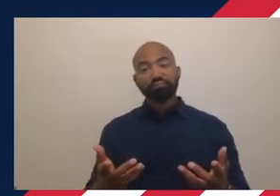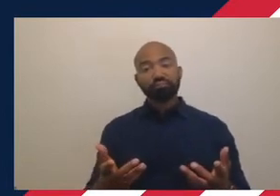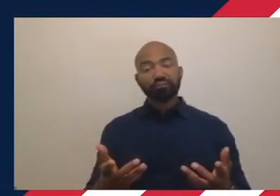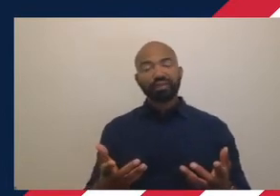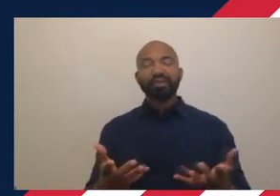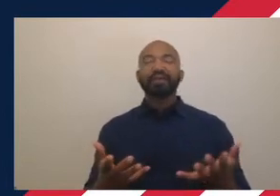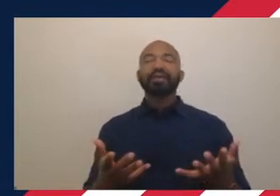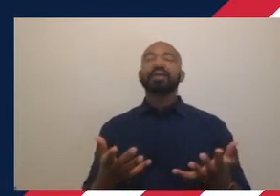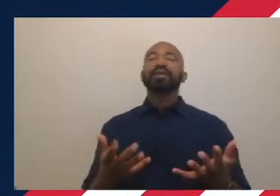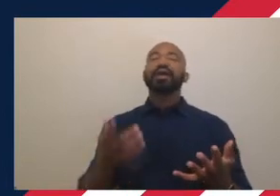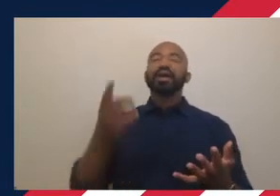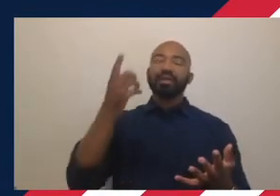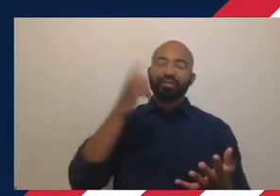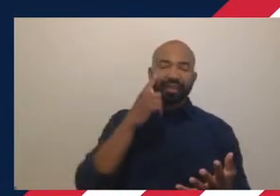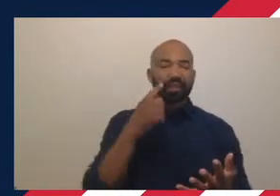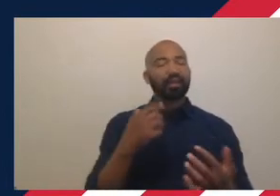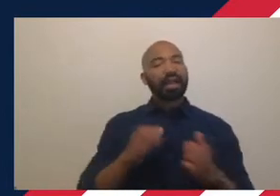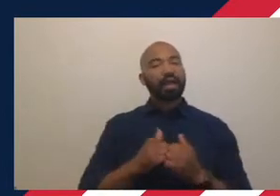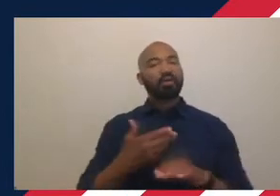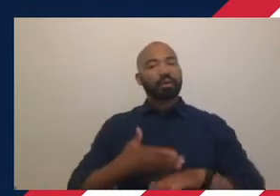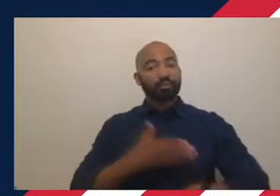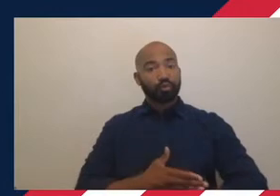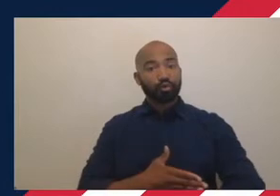and spreading people out.